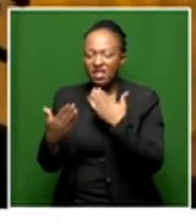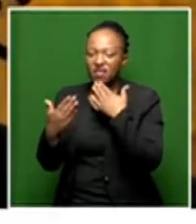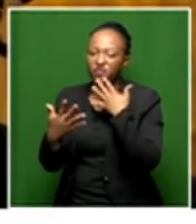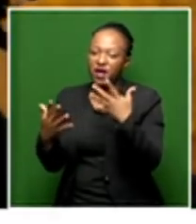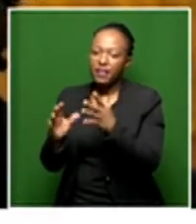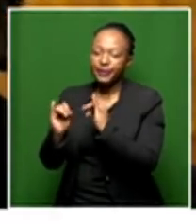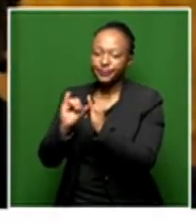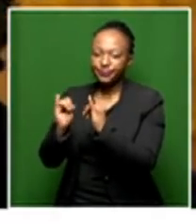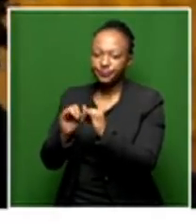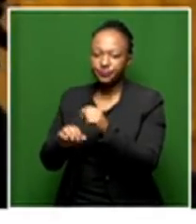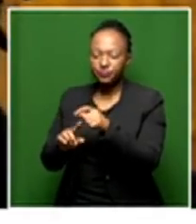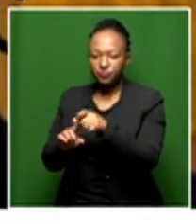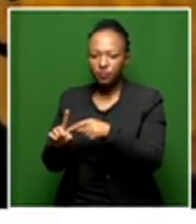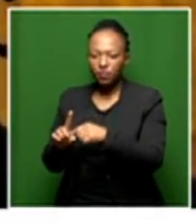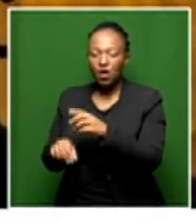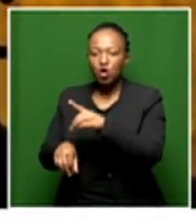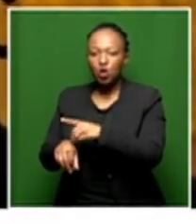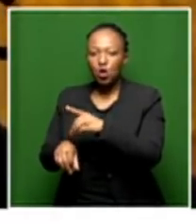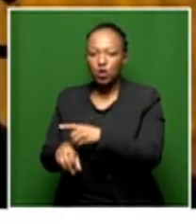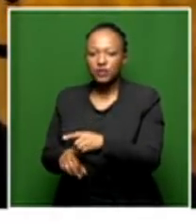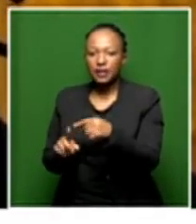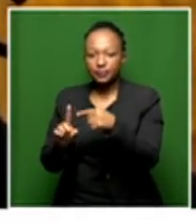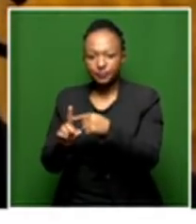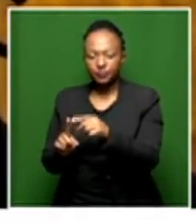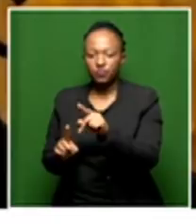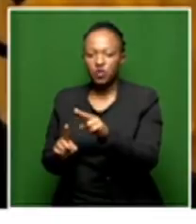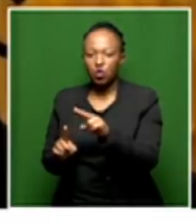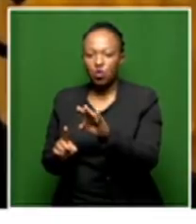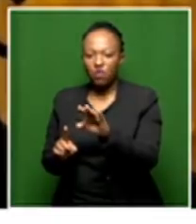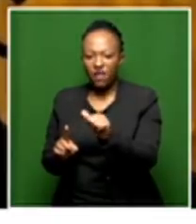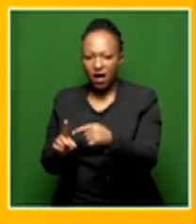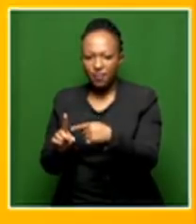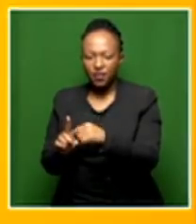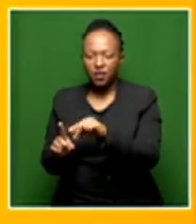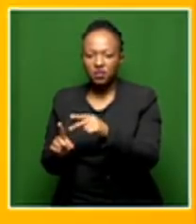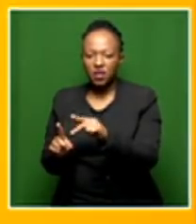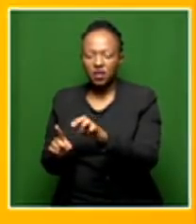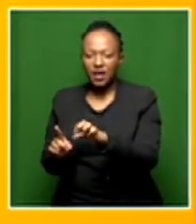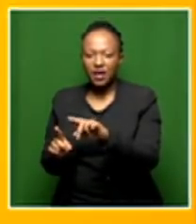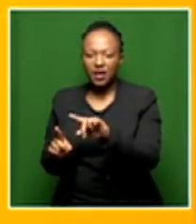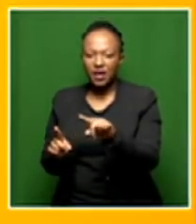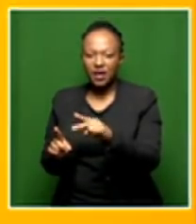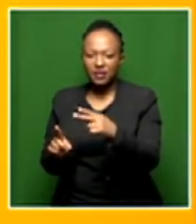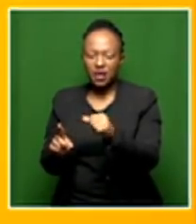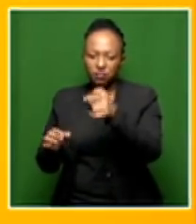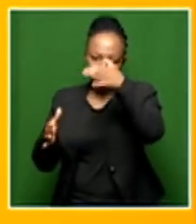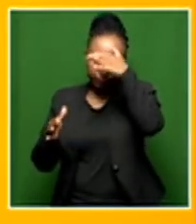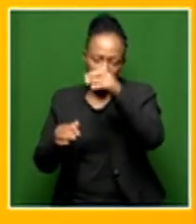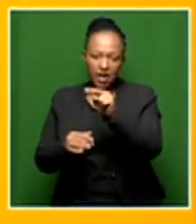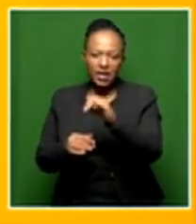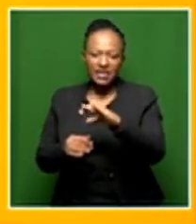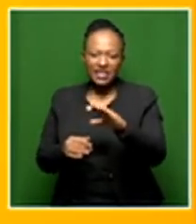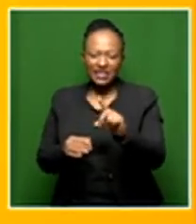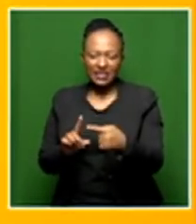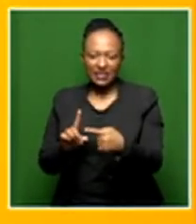talking to us this morning. Dr Tendesayi Kufa-Chakezha, epidemiologist with the National Institute of Communicable Diseases, talking